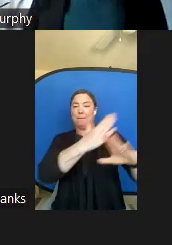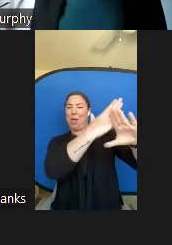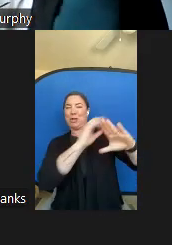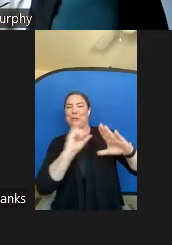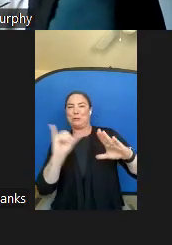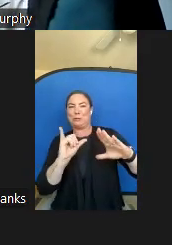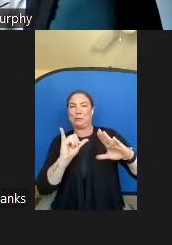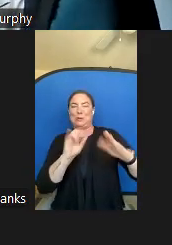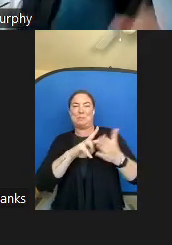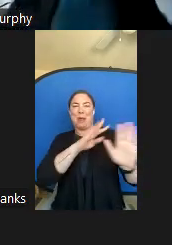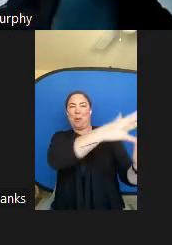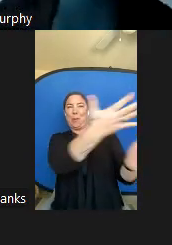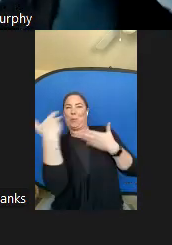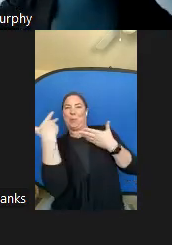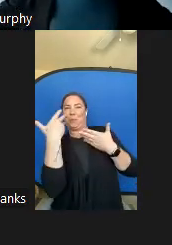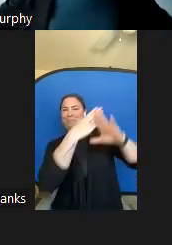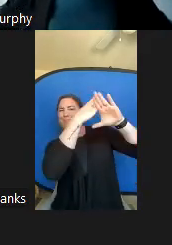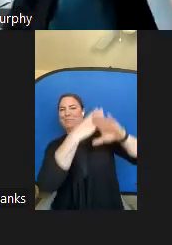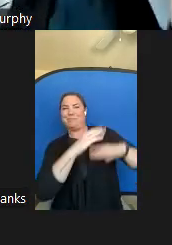the suburban location, of course,